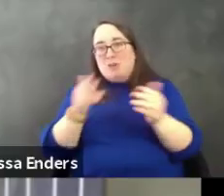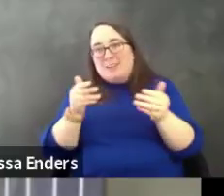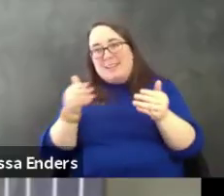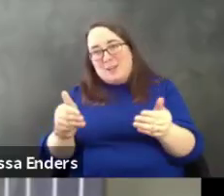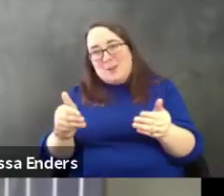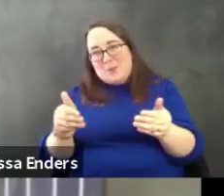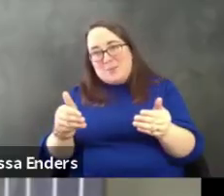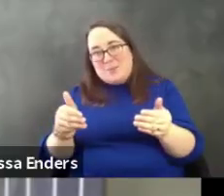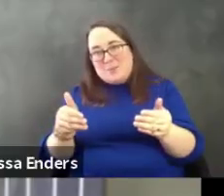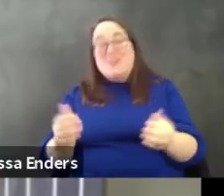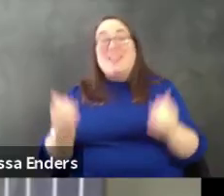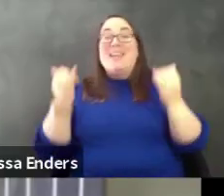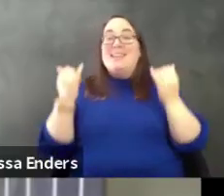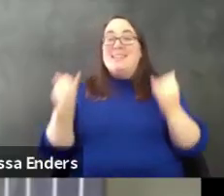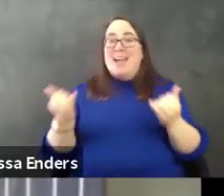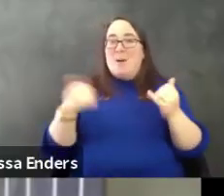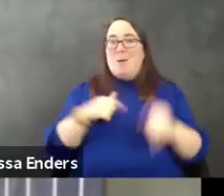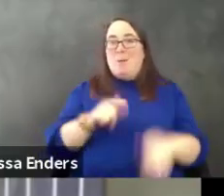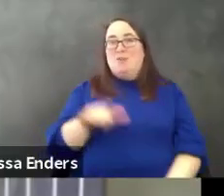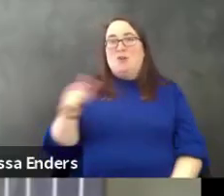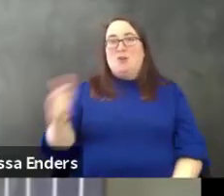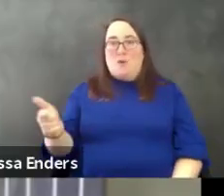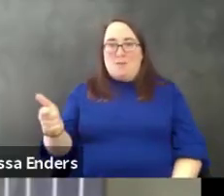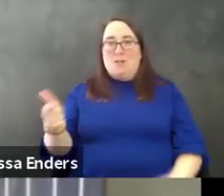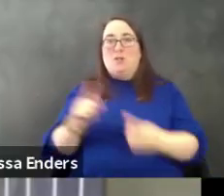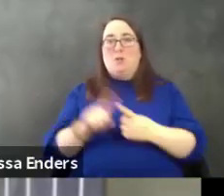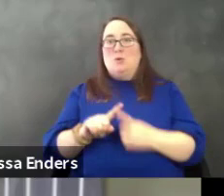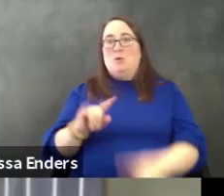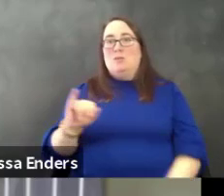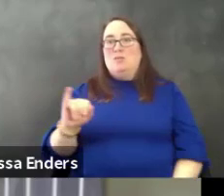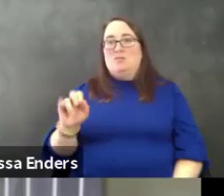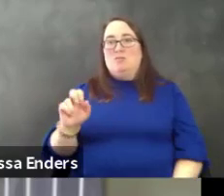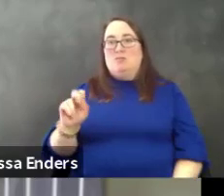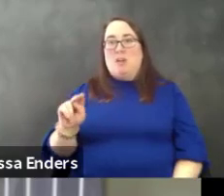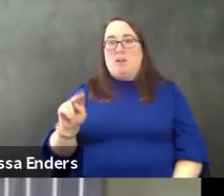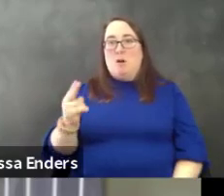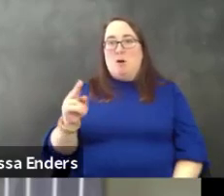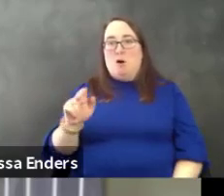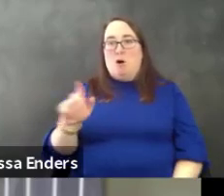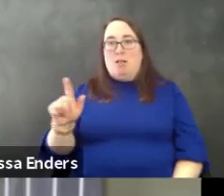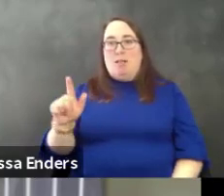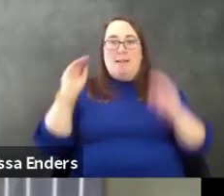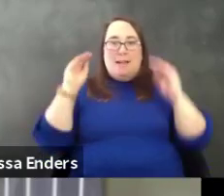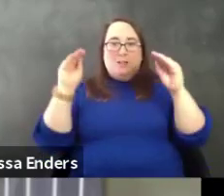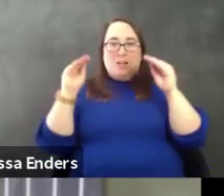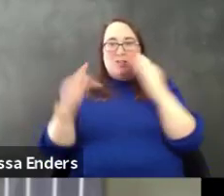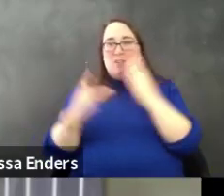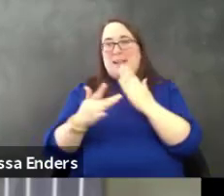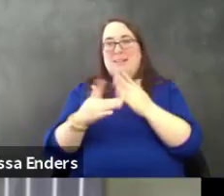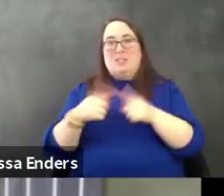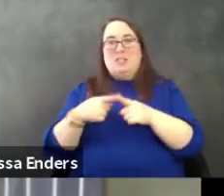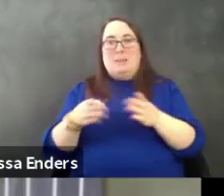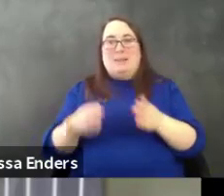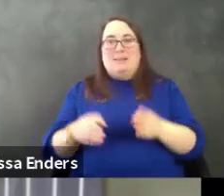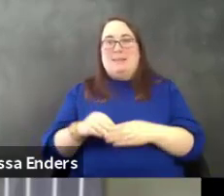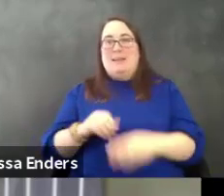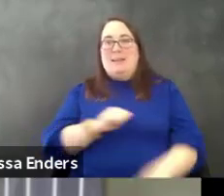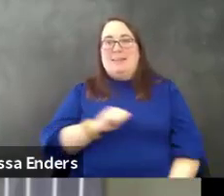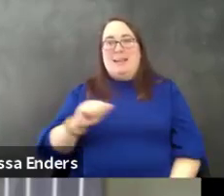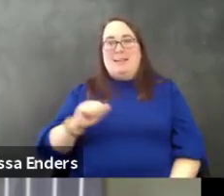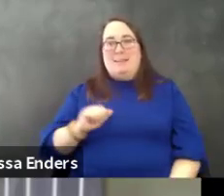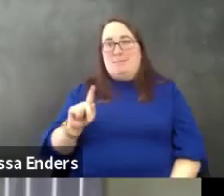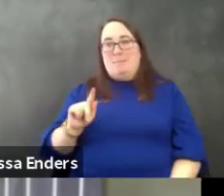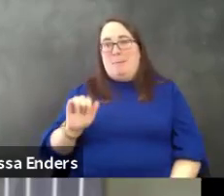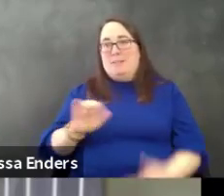So without further ado, I am going to turn it over to Jen Hall, who is an educational technology specialist in Atlanta Public Schools. Jen is